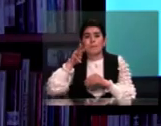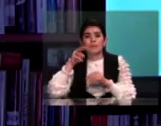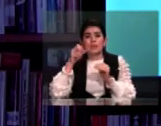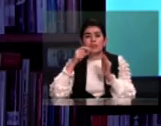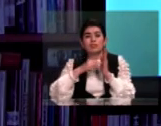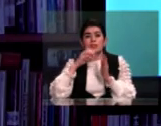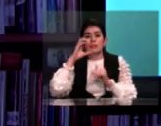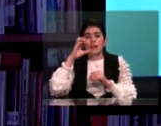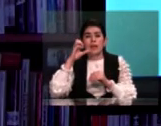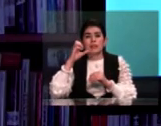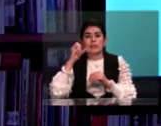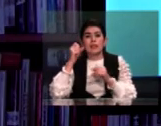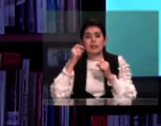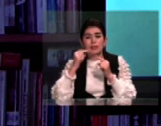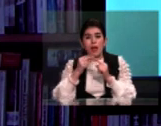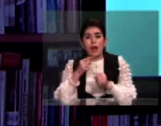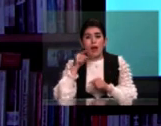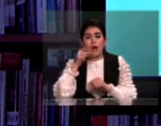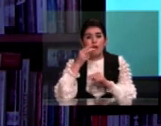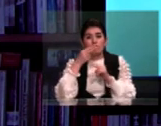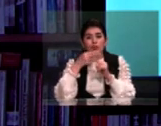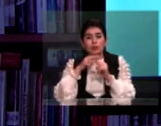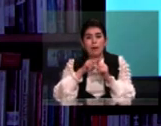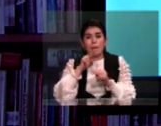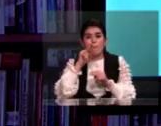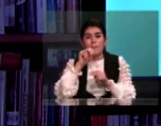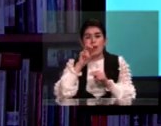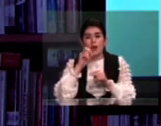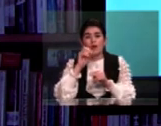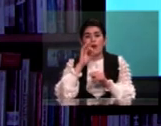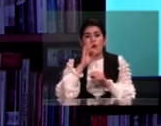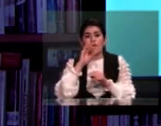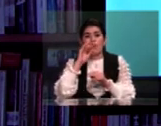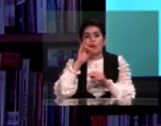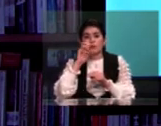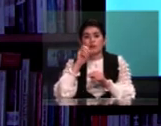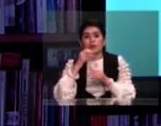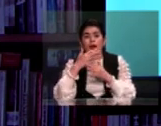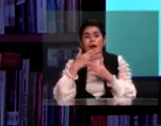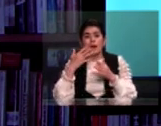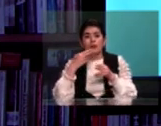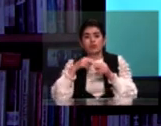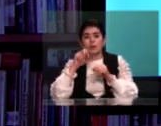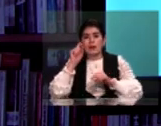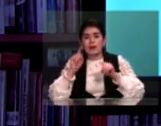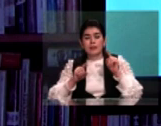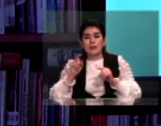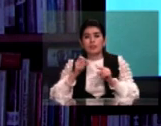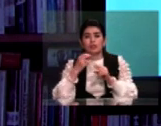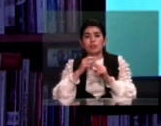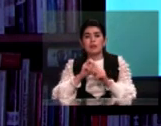s kvadratga teng edi. Bundan Planck formulasiga ko'ra har bir fotonning energiyasi